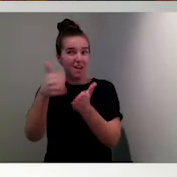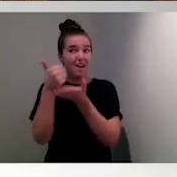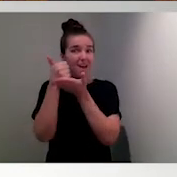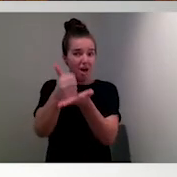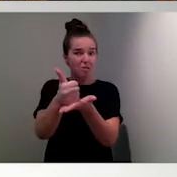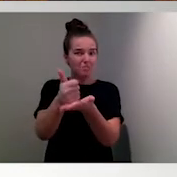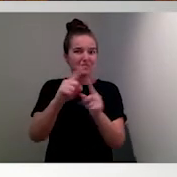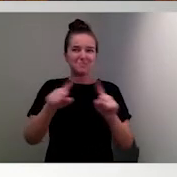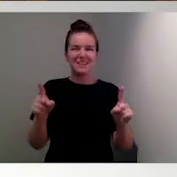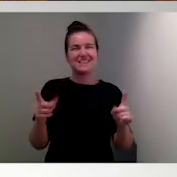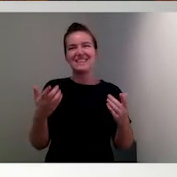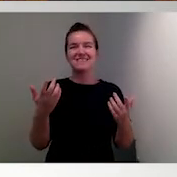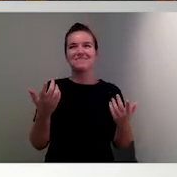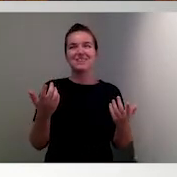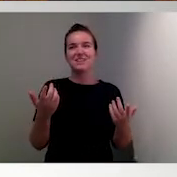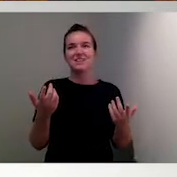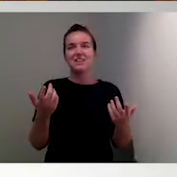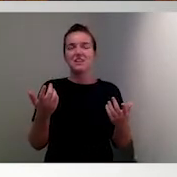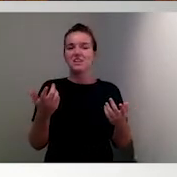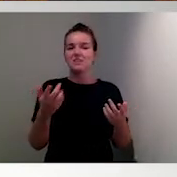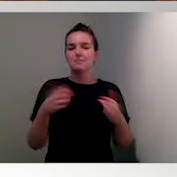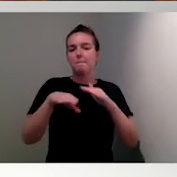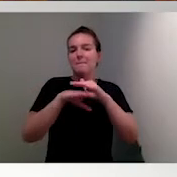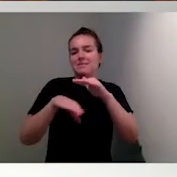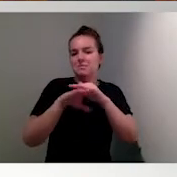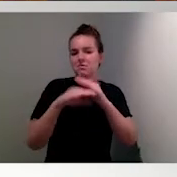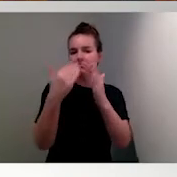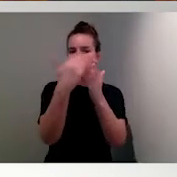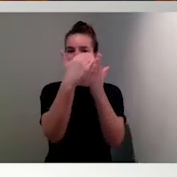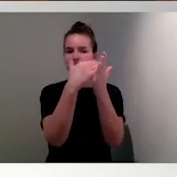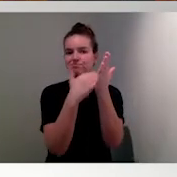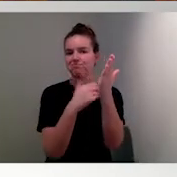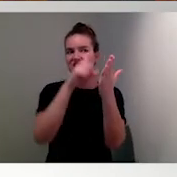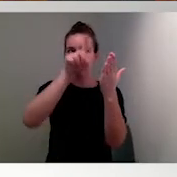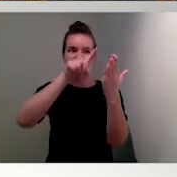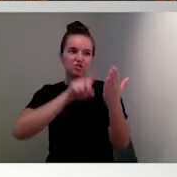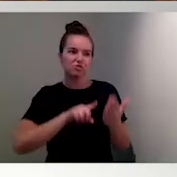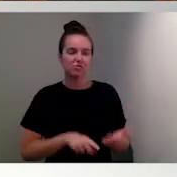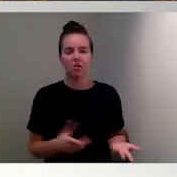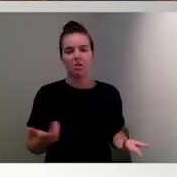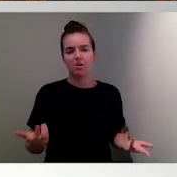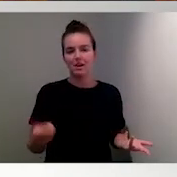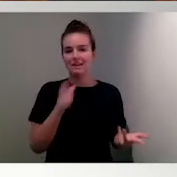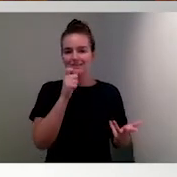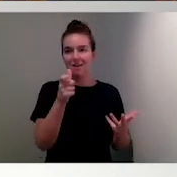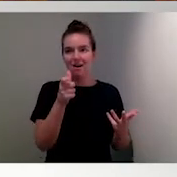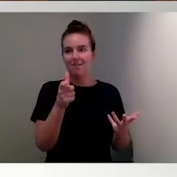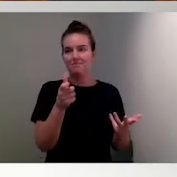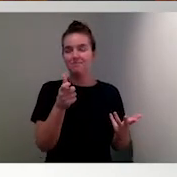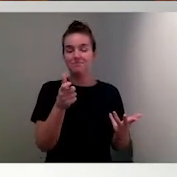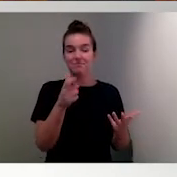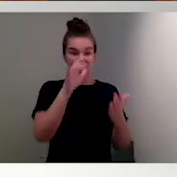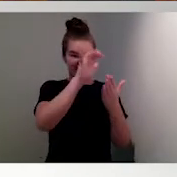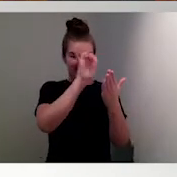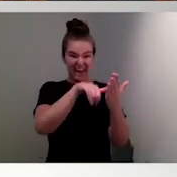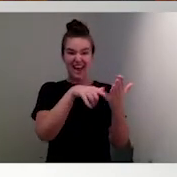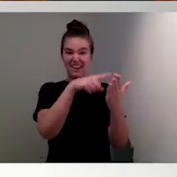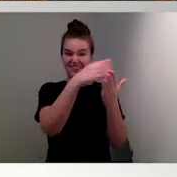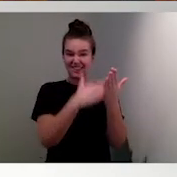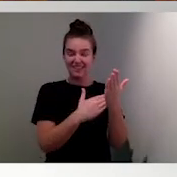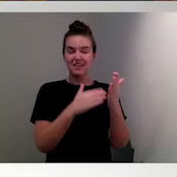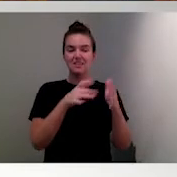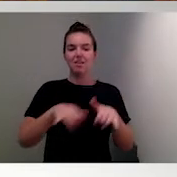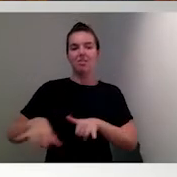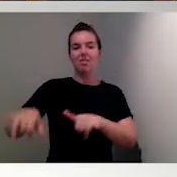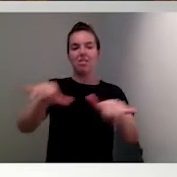that's ADA standards, but not one size fits all. And oftentimes, those accommodations aren't actually